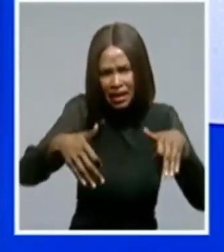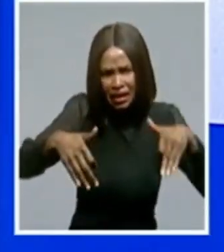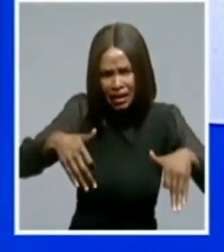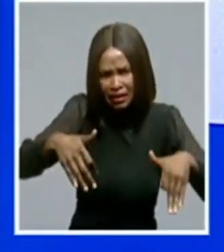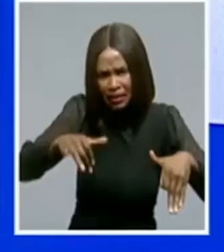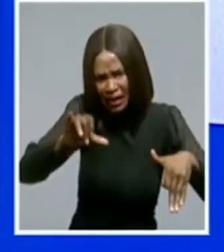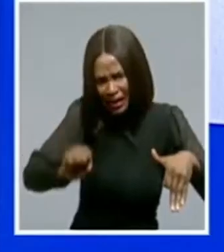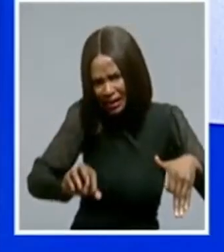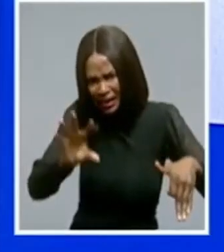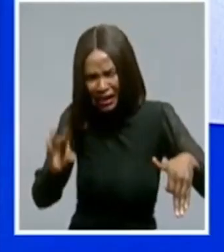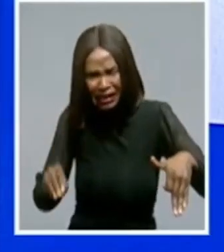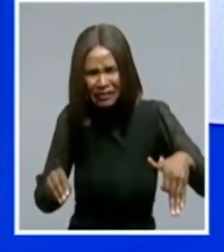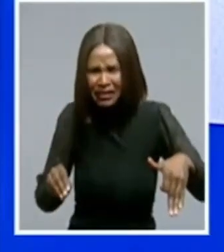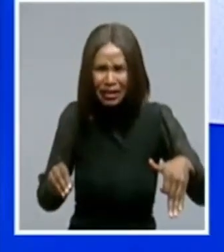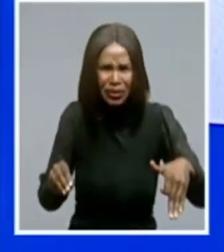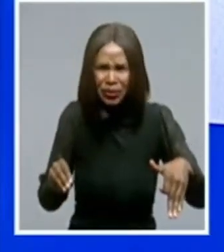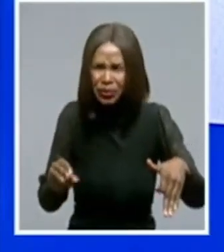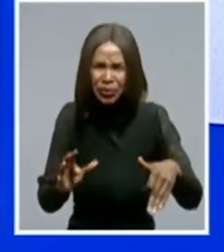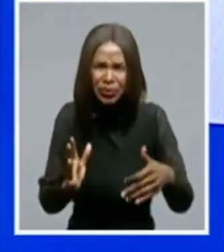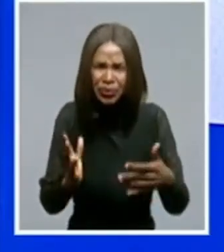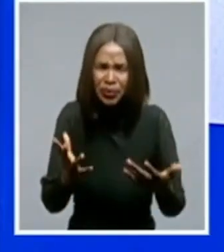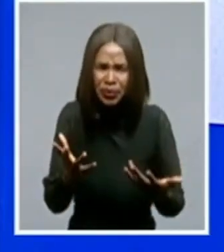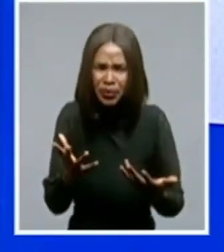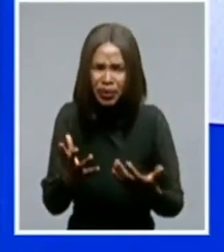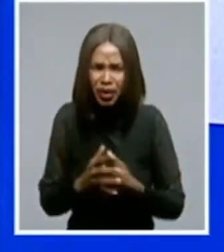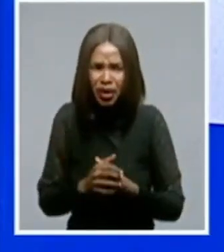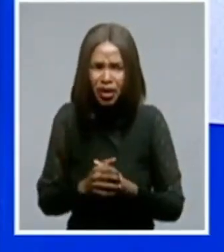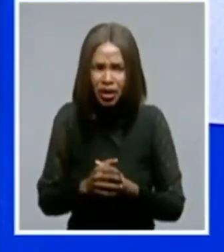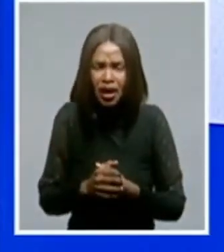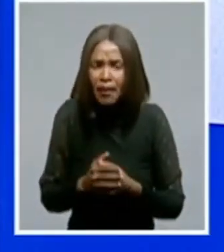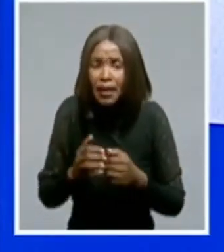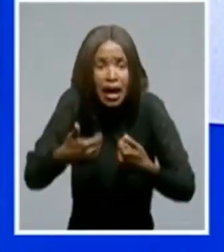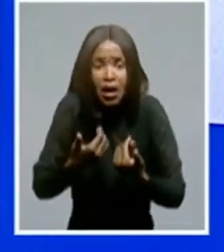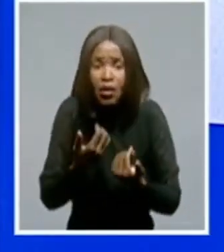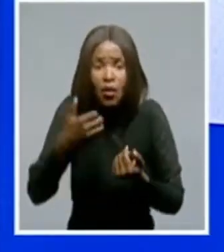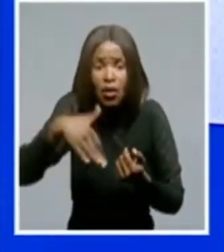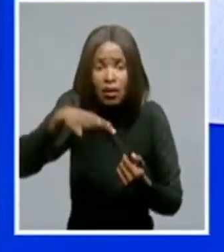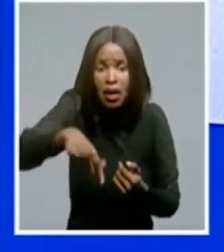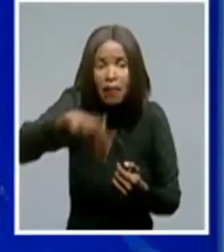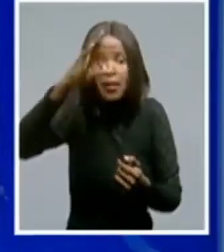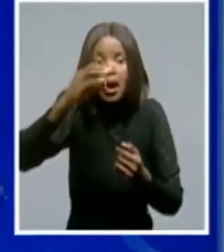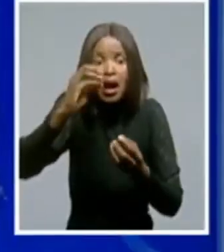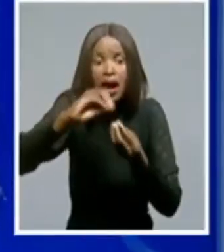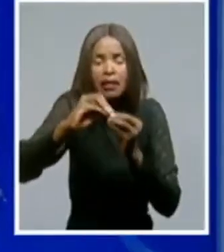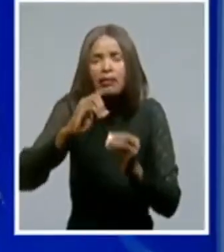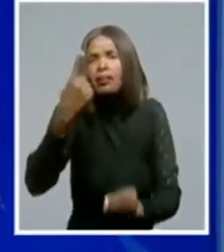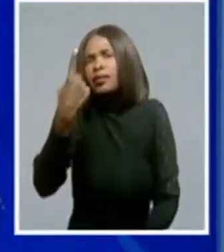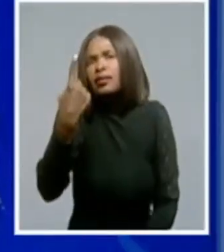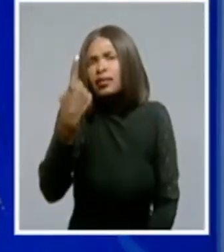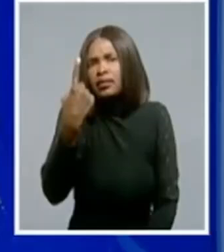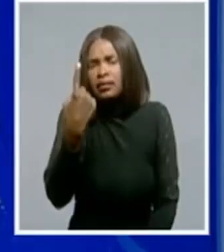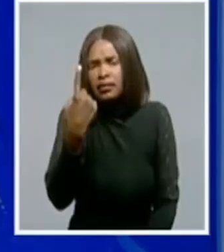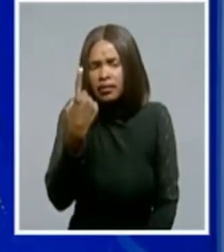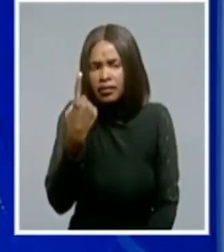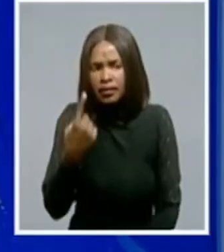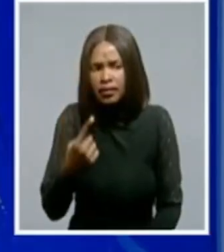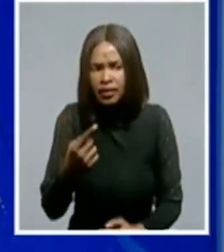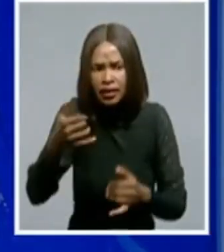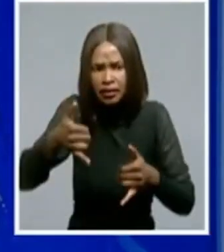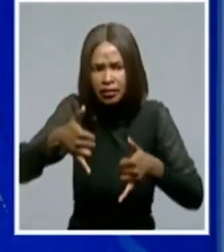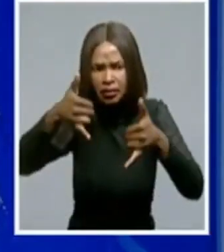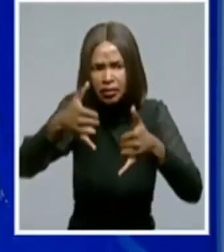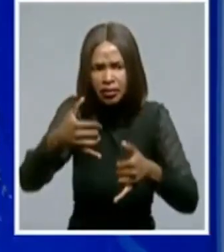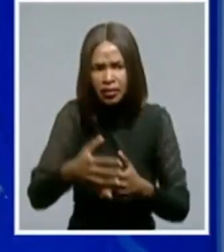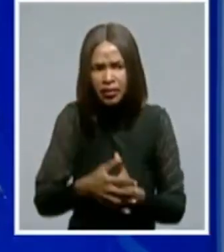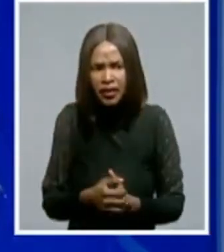still topped the list. Where did Namibia really hit the nail on the head with this? I think when we look at 2021, when we had I